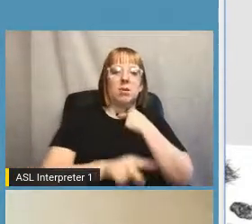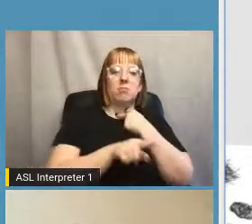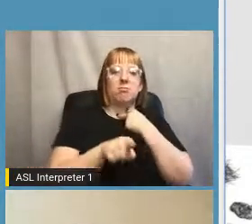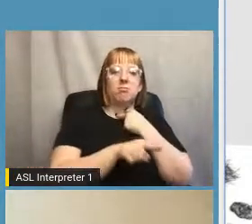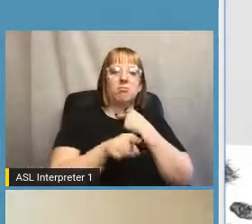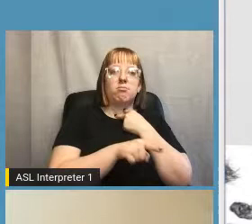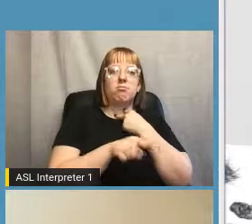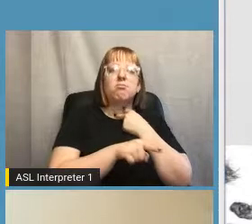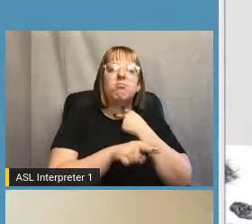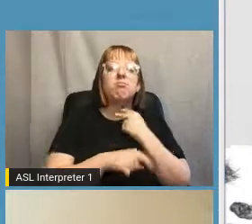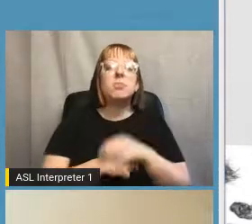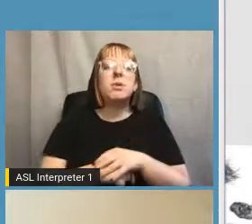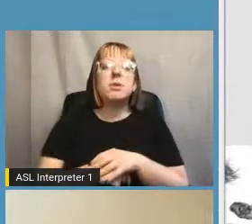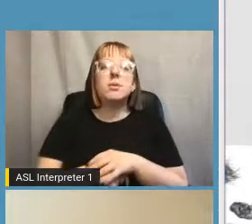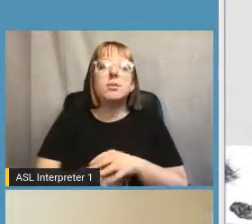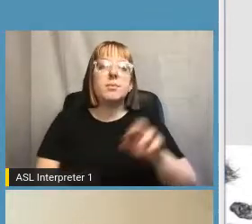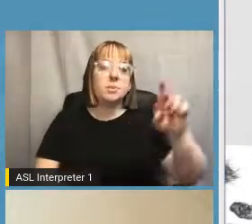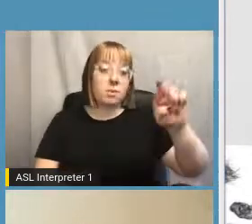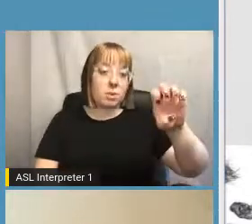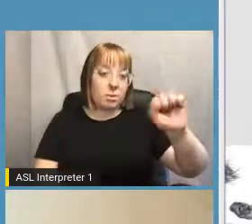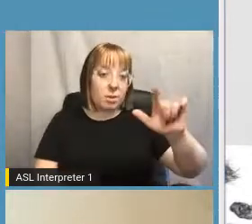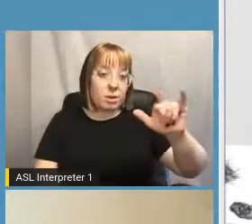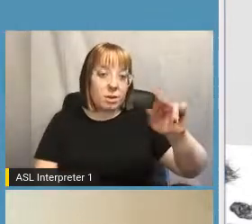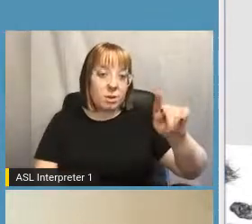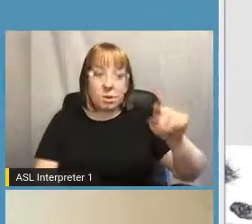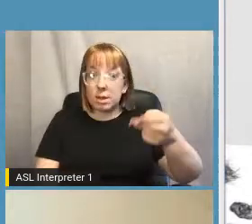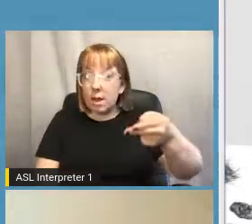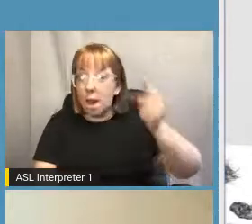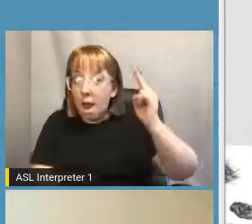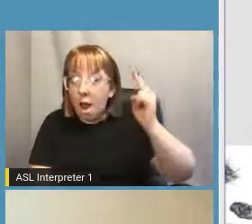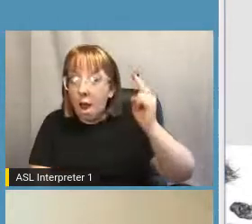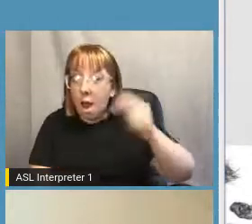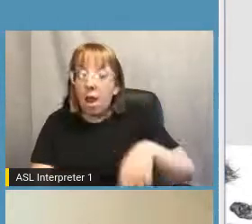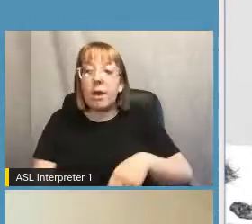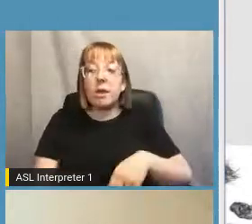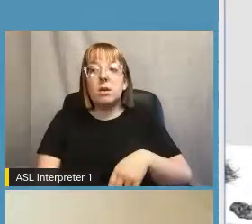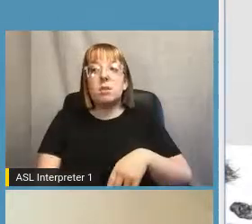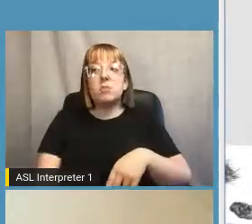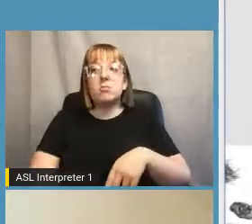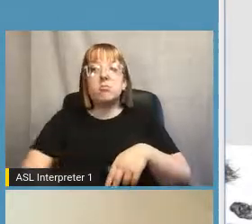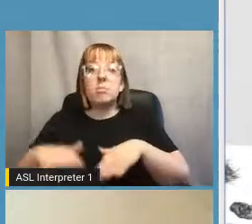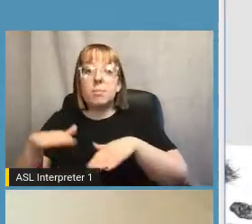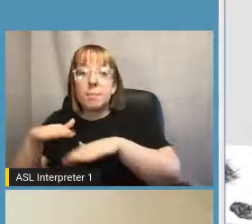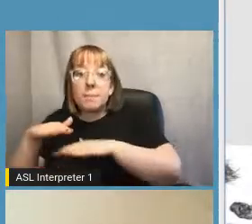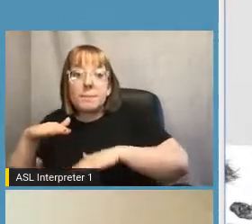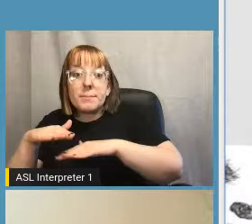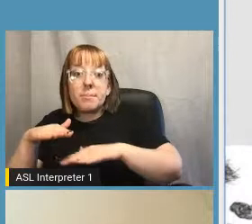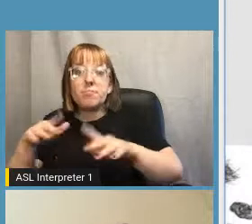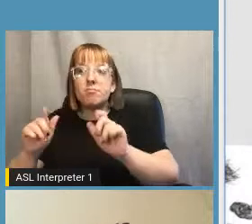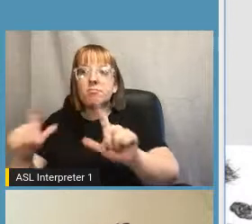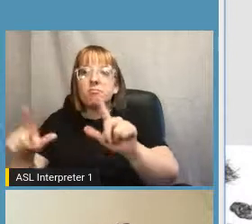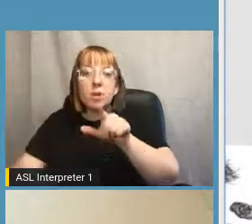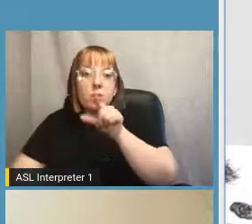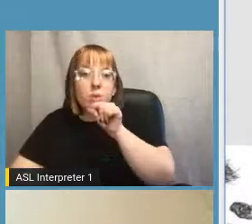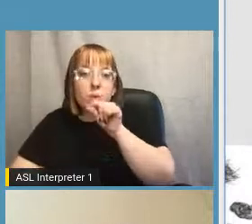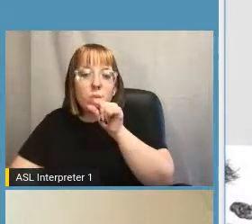And also resolution in terms of, is it high res versus something that you would put up on Twitter, which wouldn't